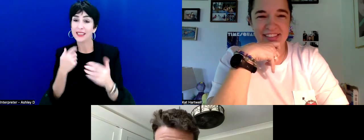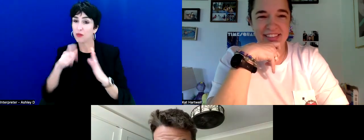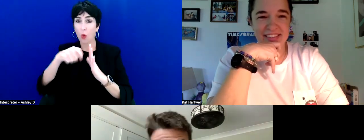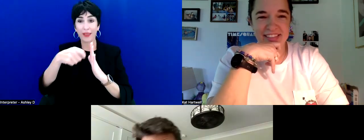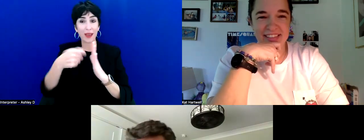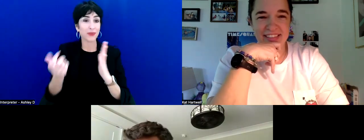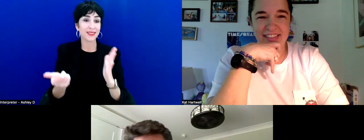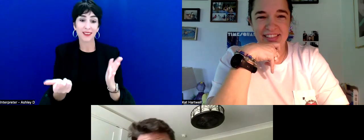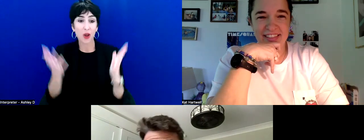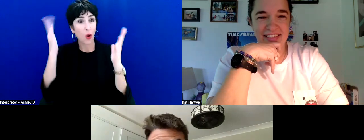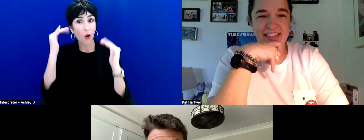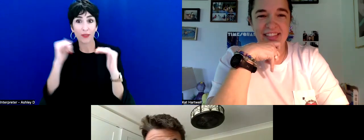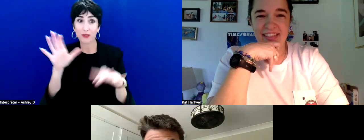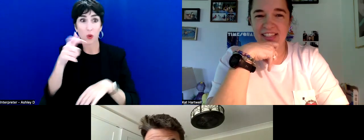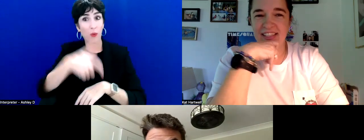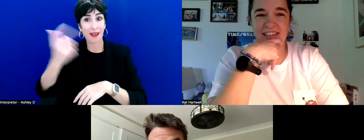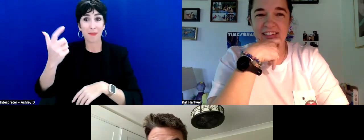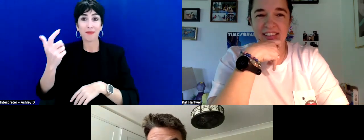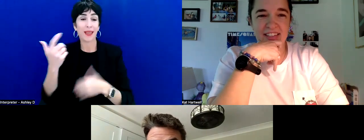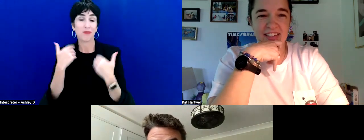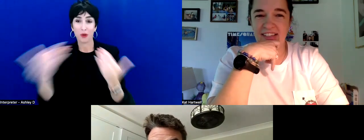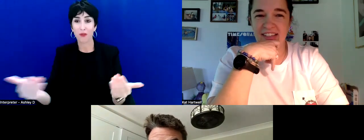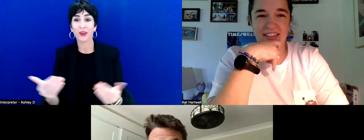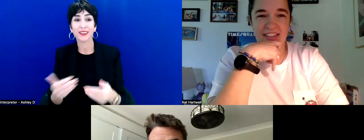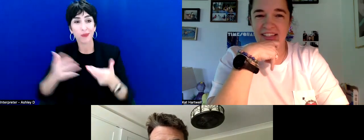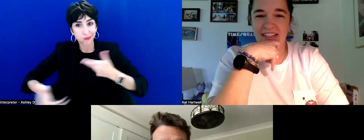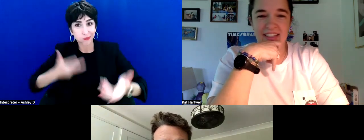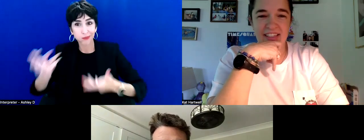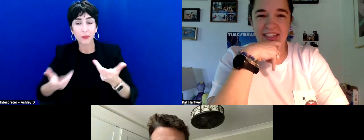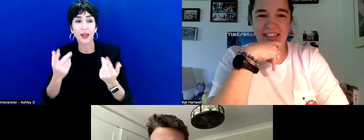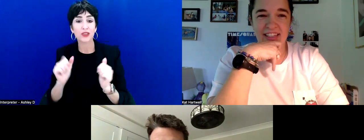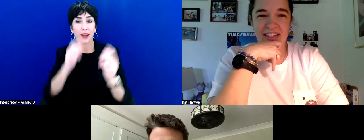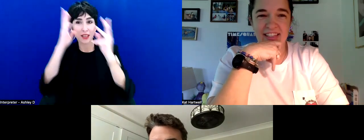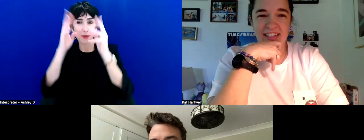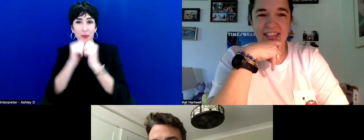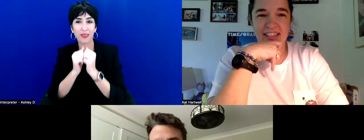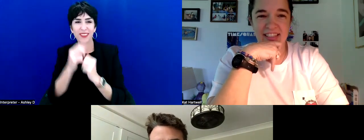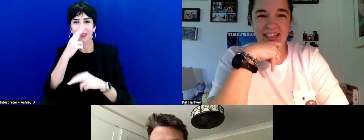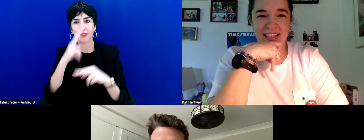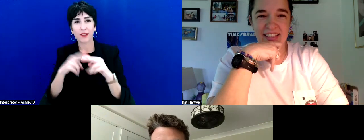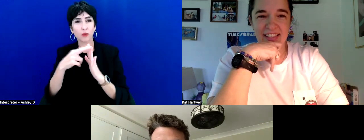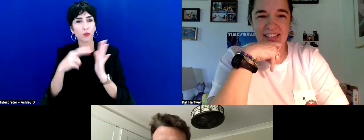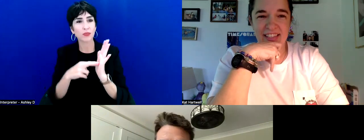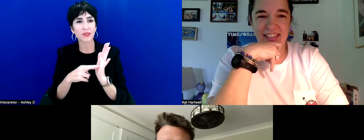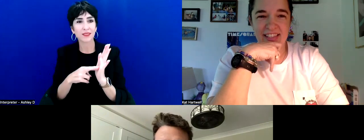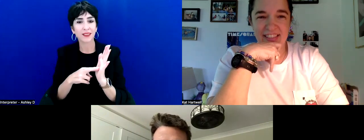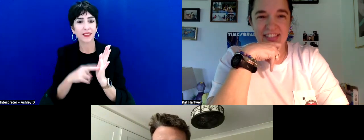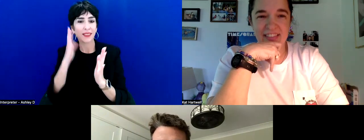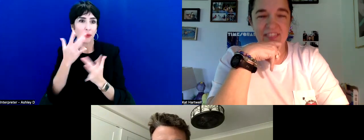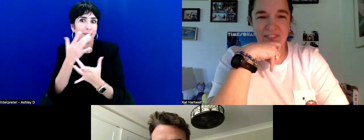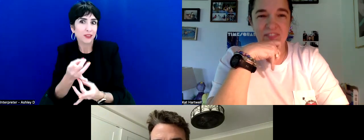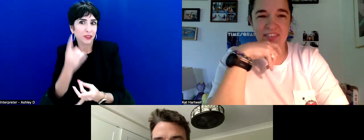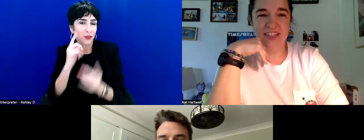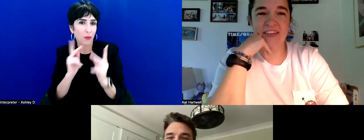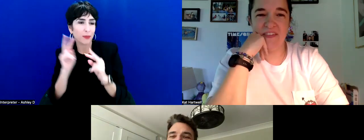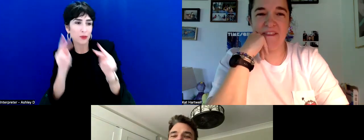and, hopefully I only have to do this one time and we'll go for it. But I tried to come up with all these fun rules that would be interesting for people